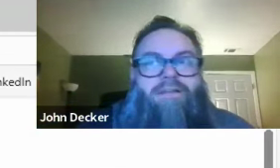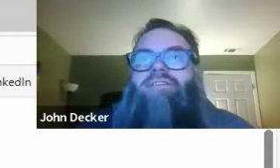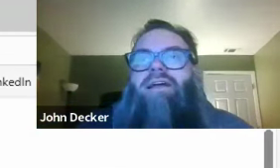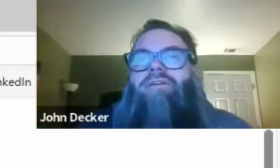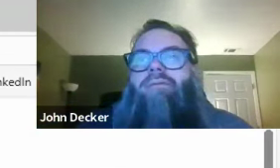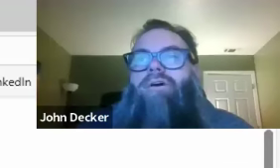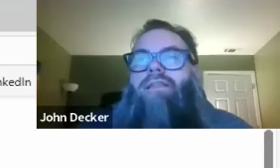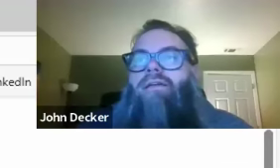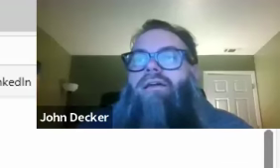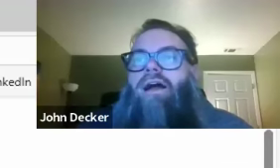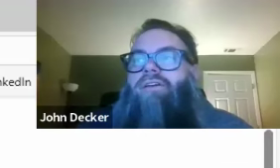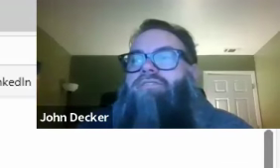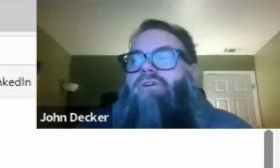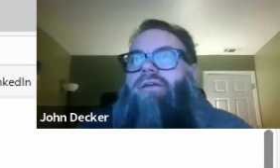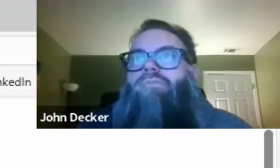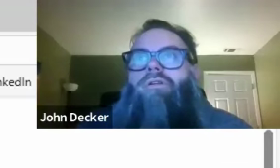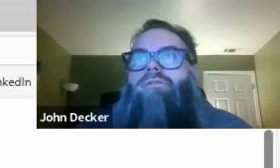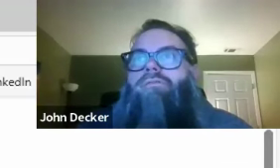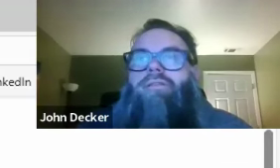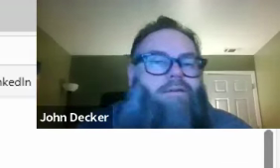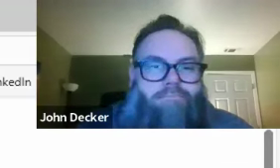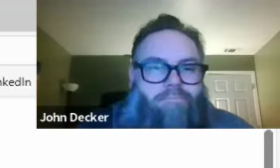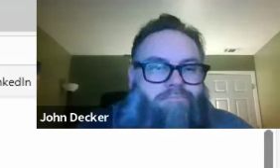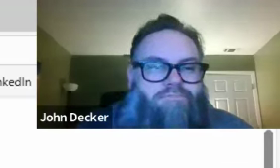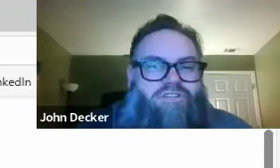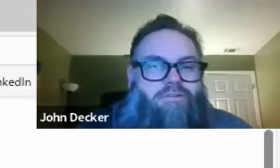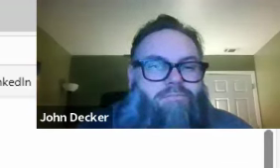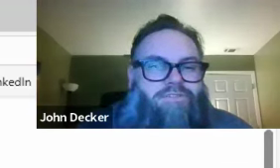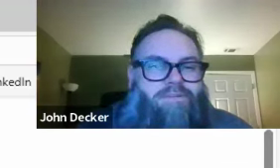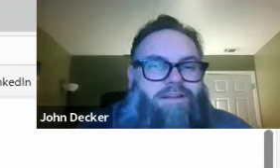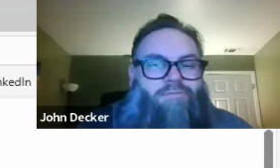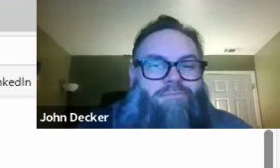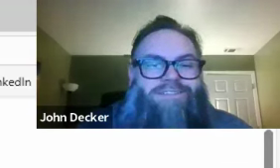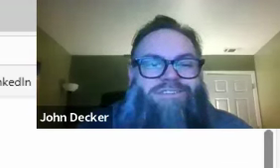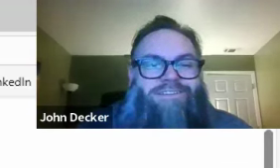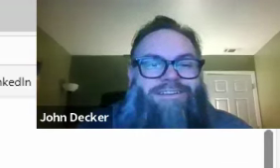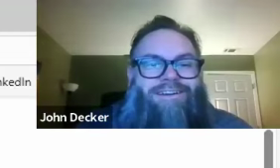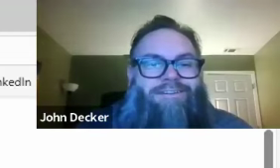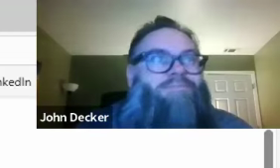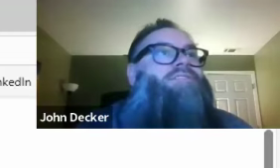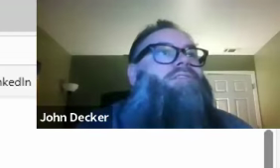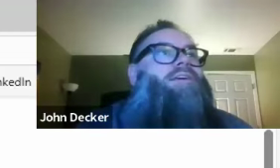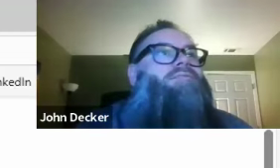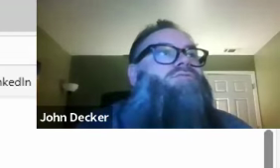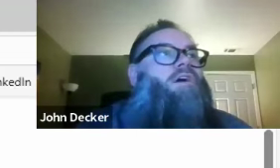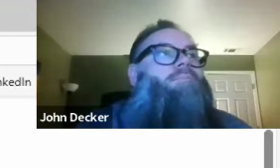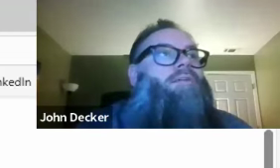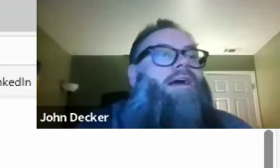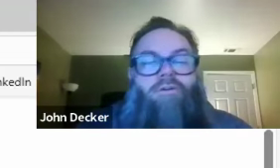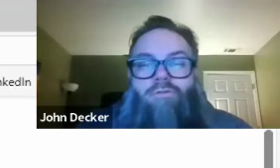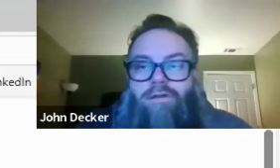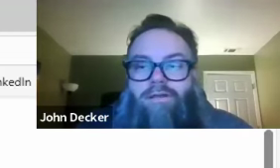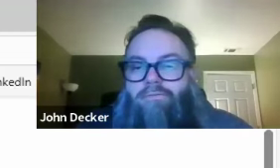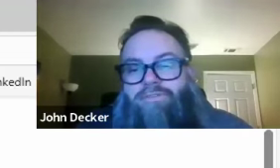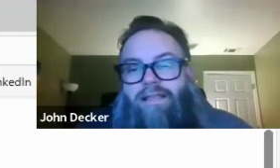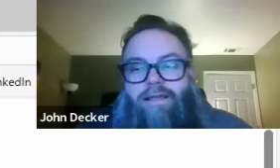they might not have sent it out yet. But I think it's very important that they share the most updated information, especially if they described